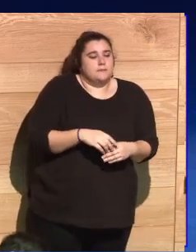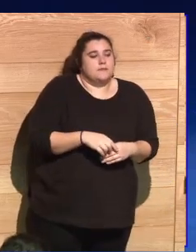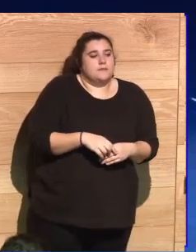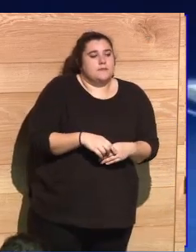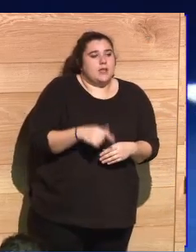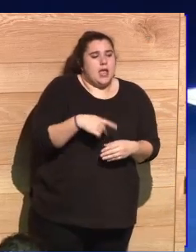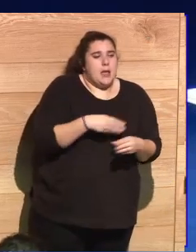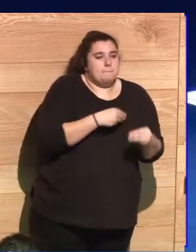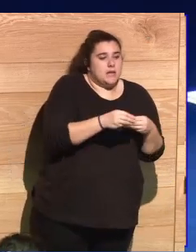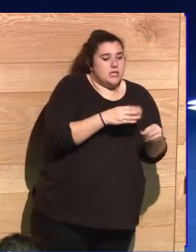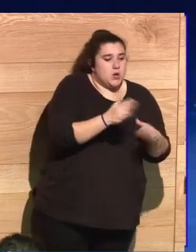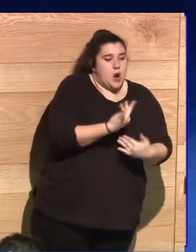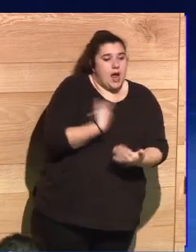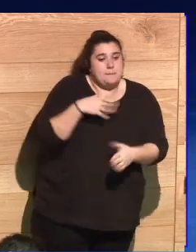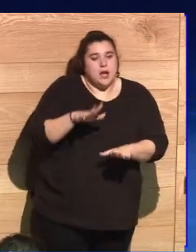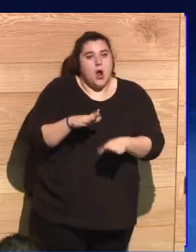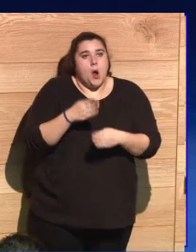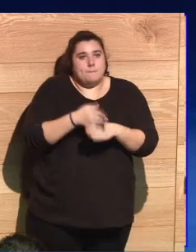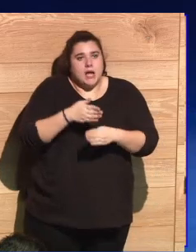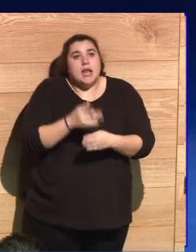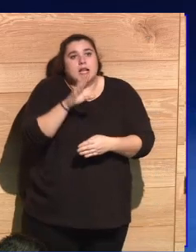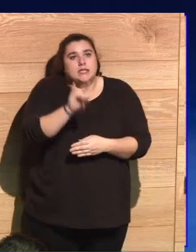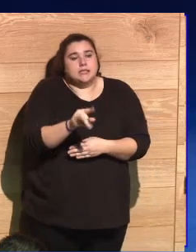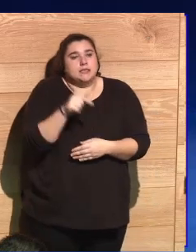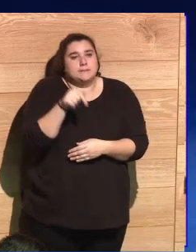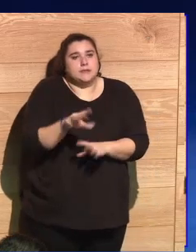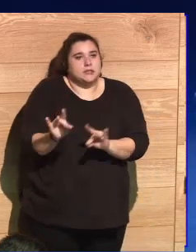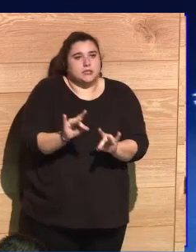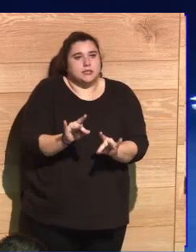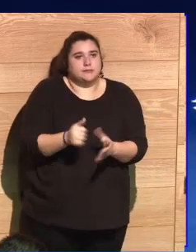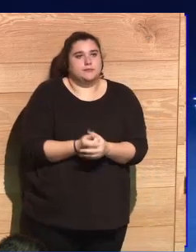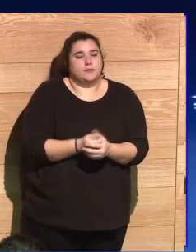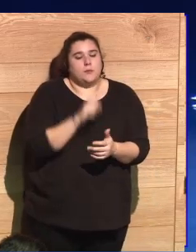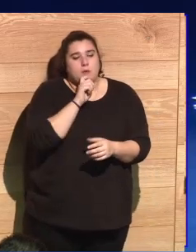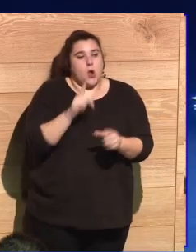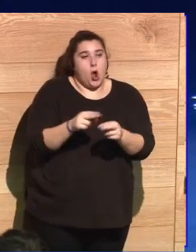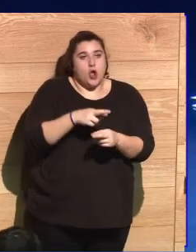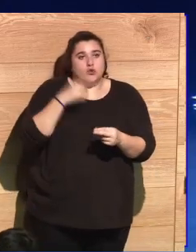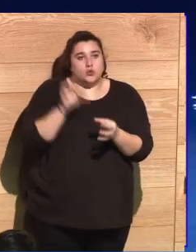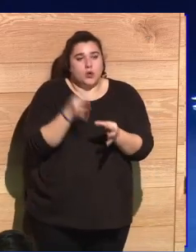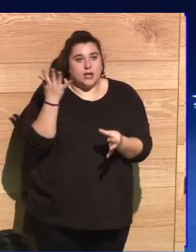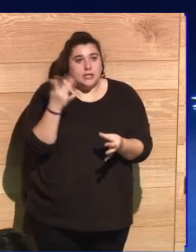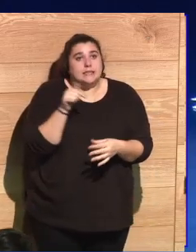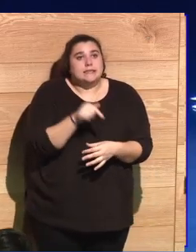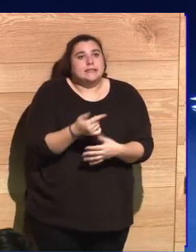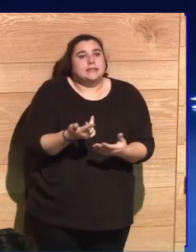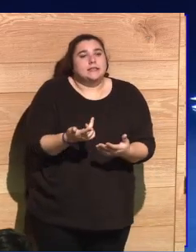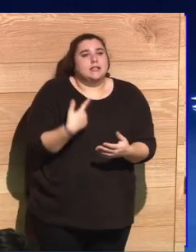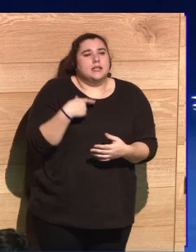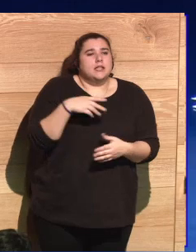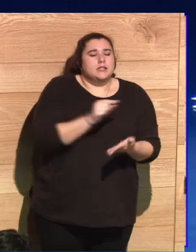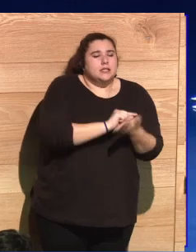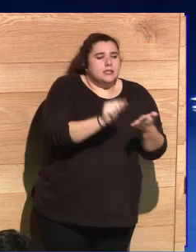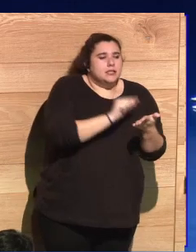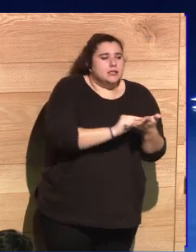no, you know, one of the things, you cannot write an honest memoir like this unless you reach the stage